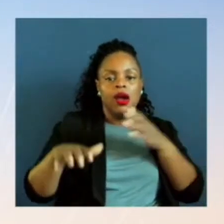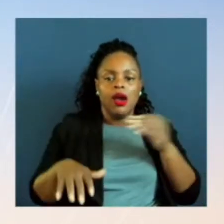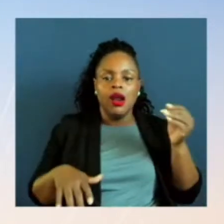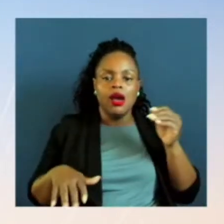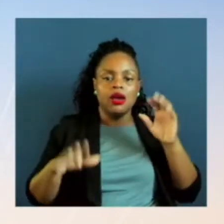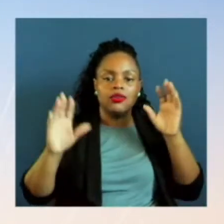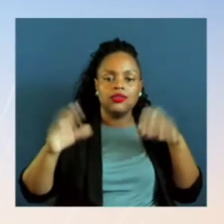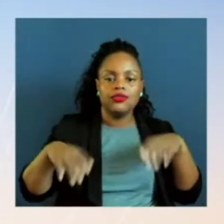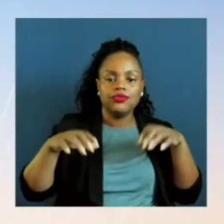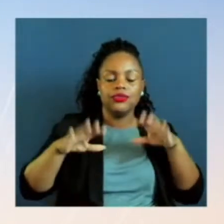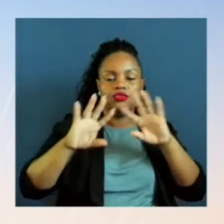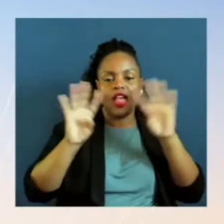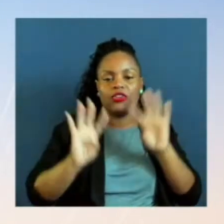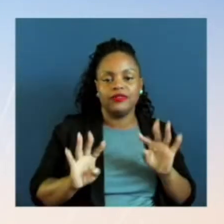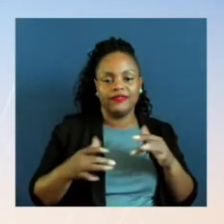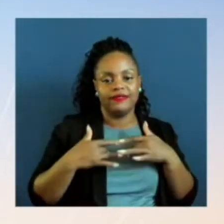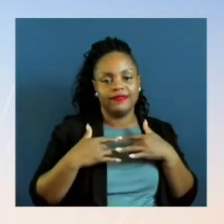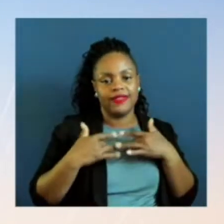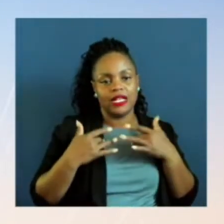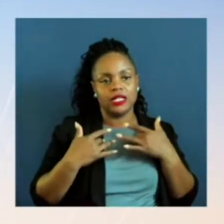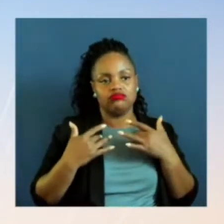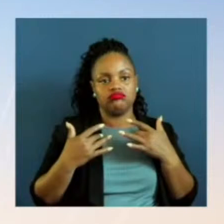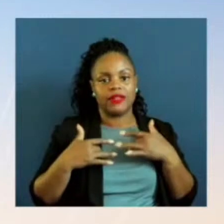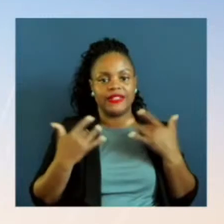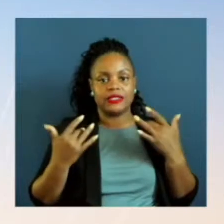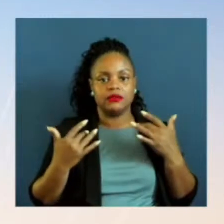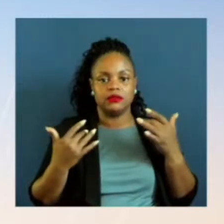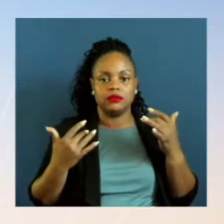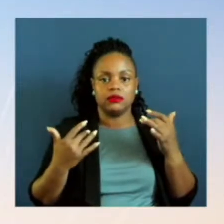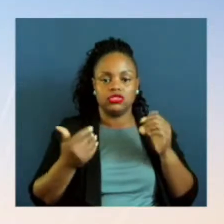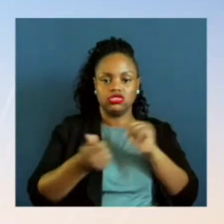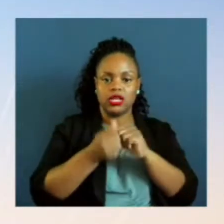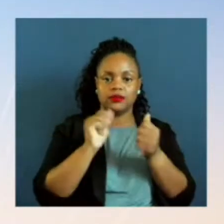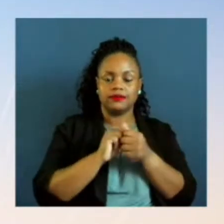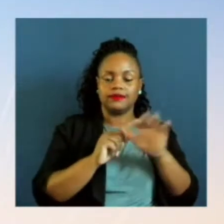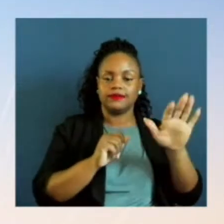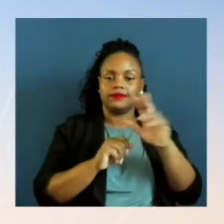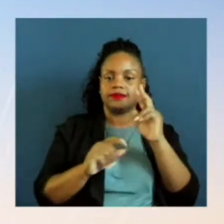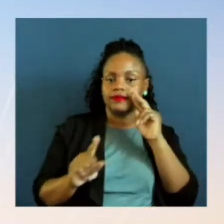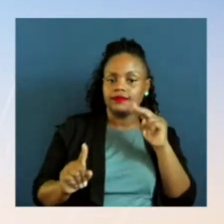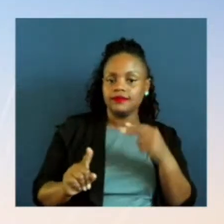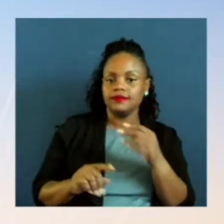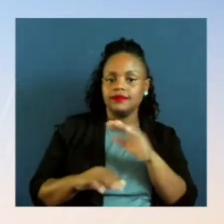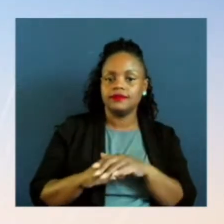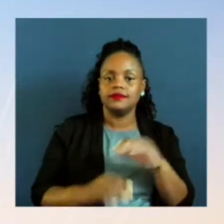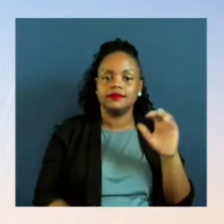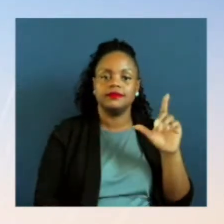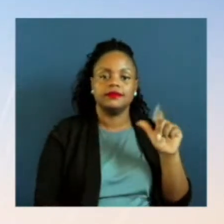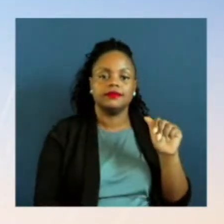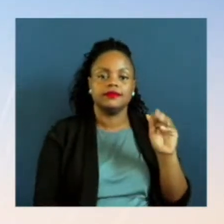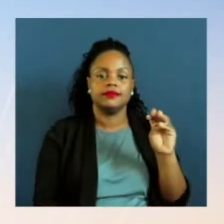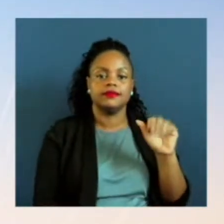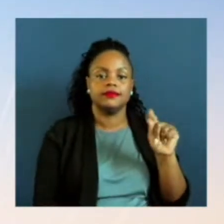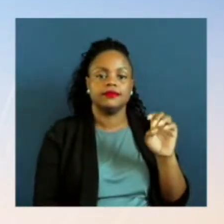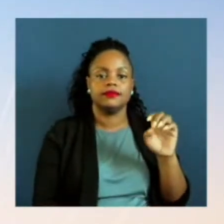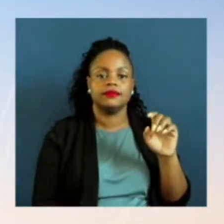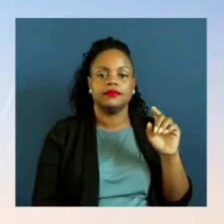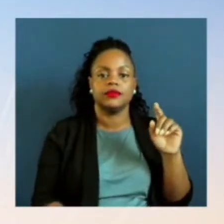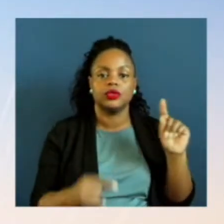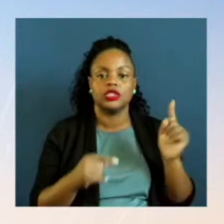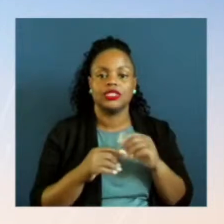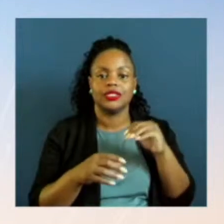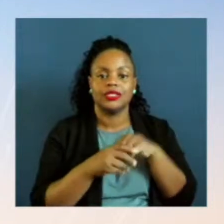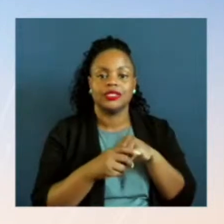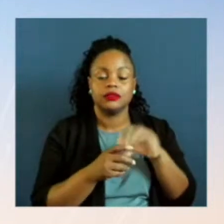view on how aggressive the administration needs to be on carbon reduction in its policies? Well, I think it's reaffirmed, as you heard the